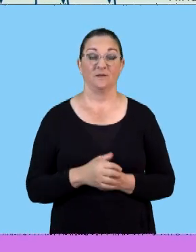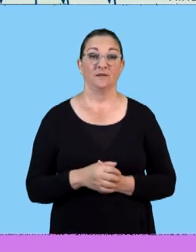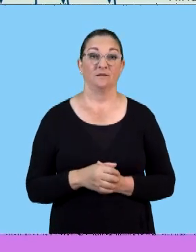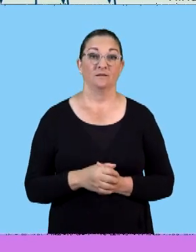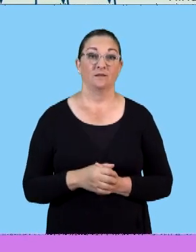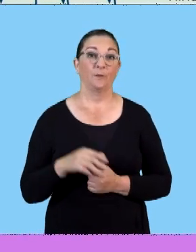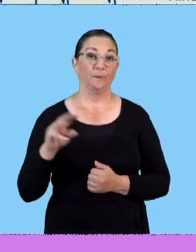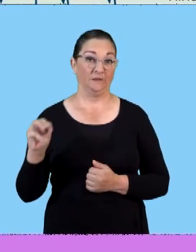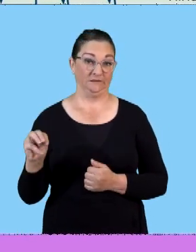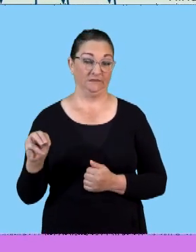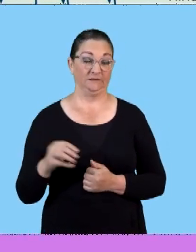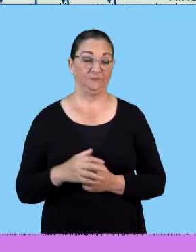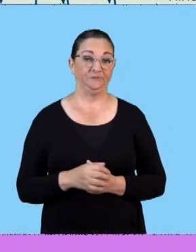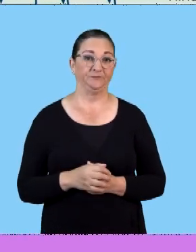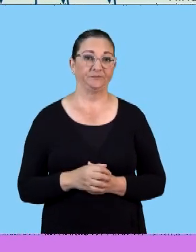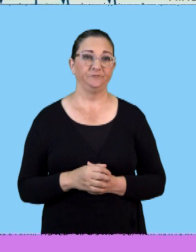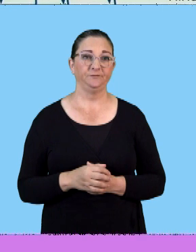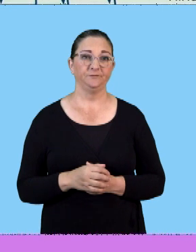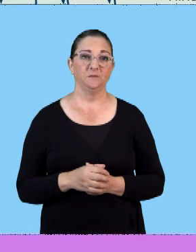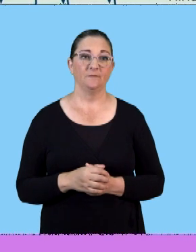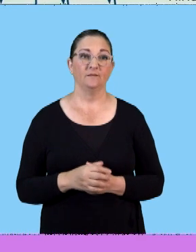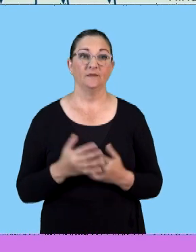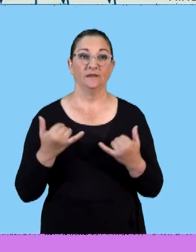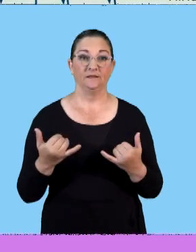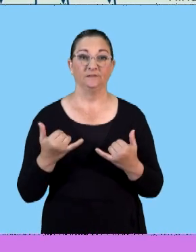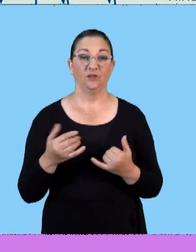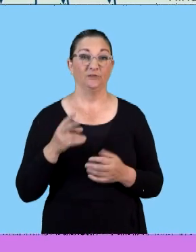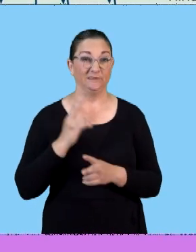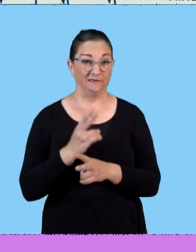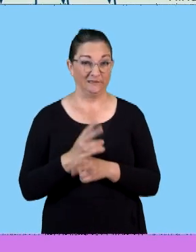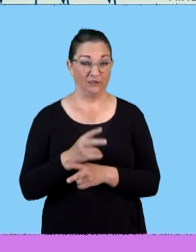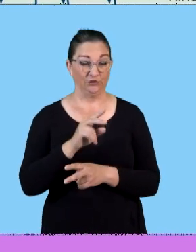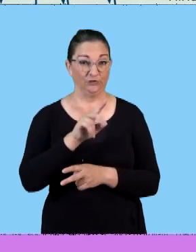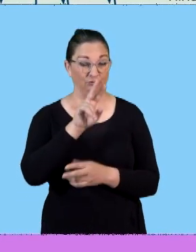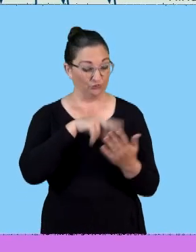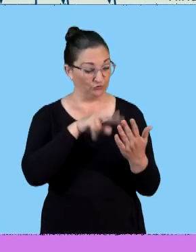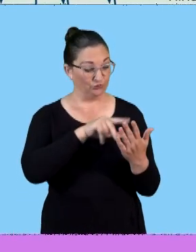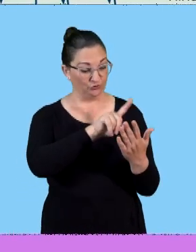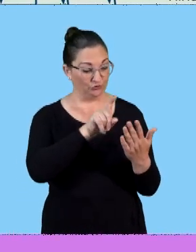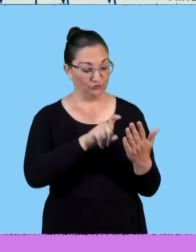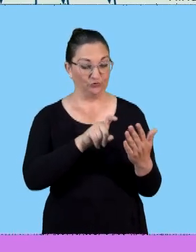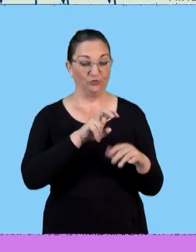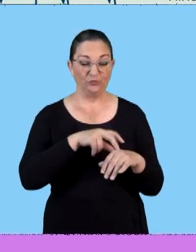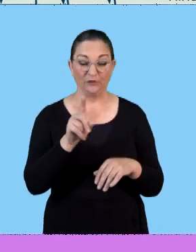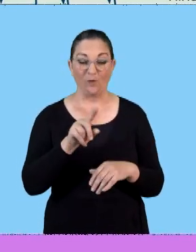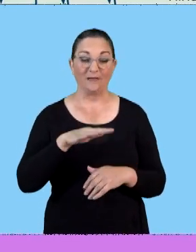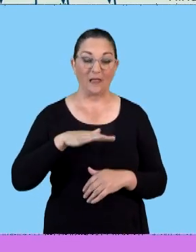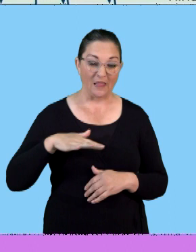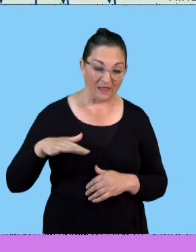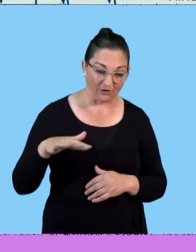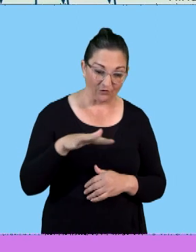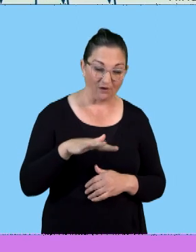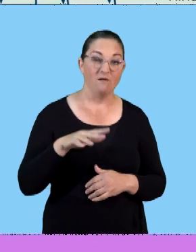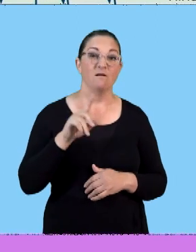then 0,7 meters. All right. So I'm going to read the question again. Calculate what? The area,